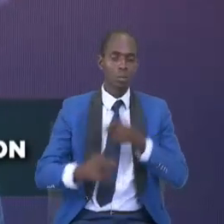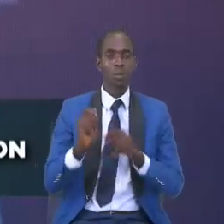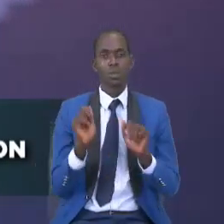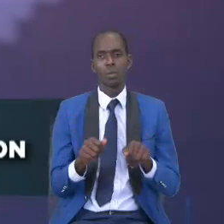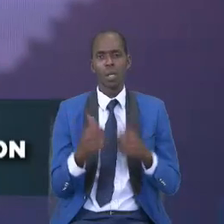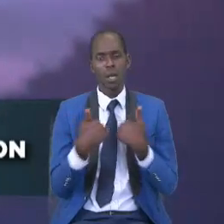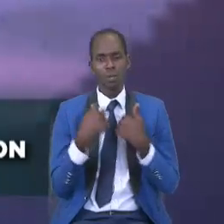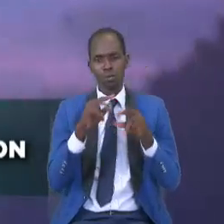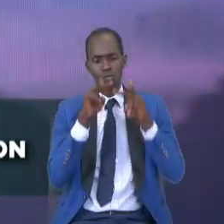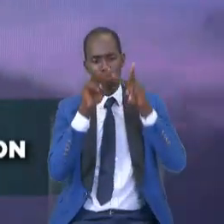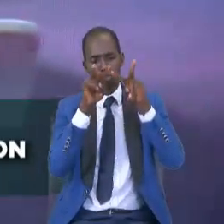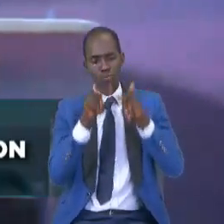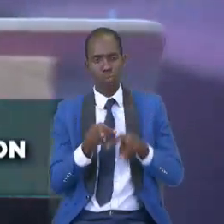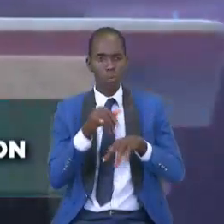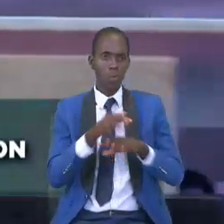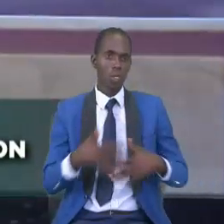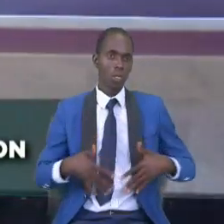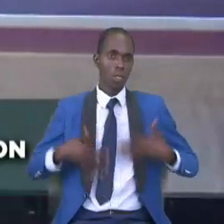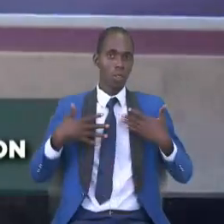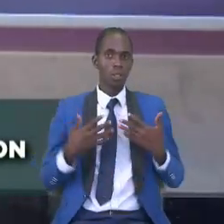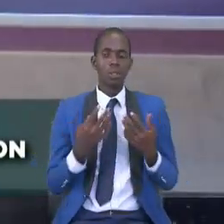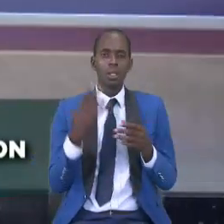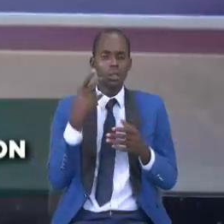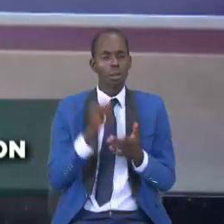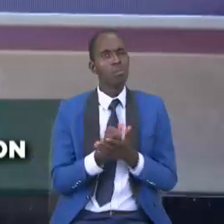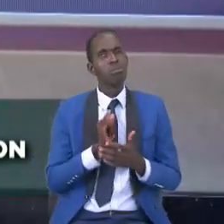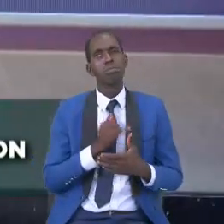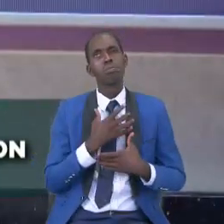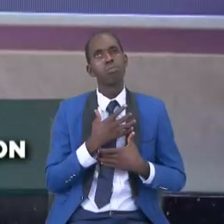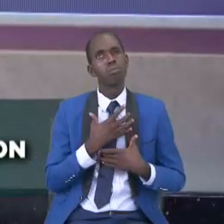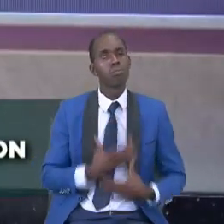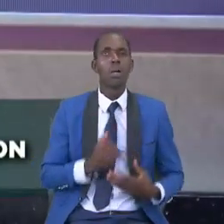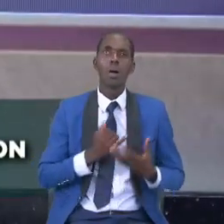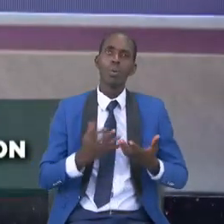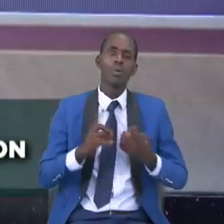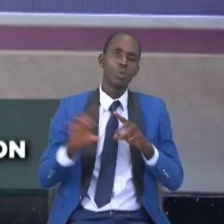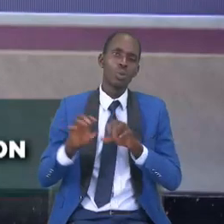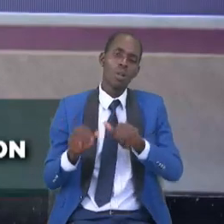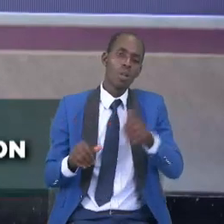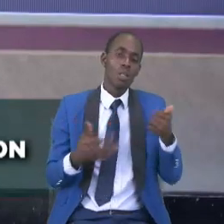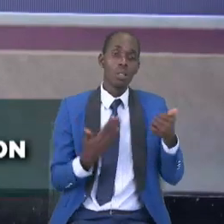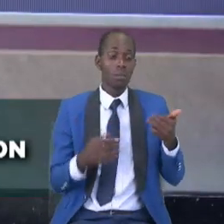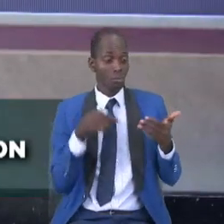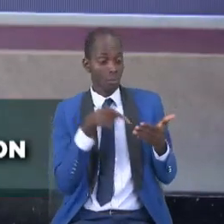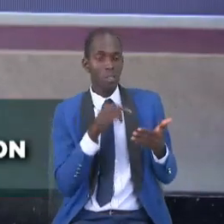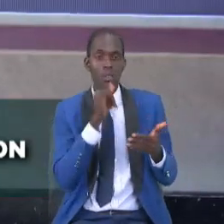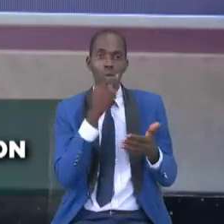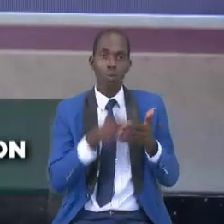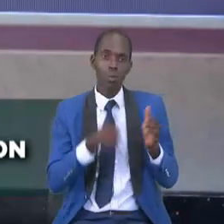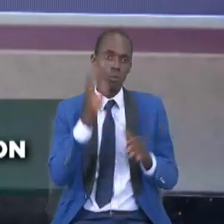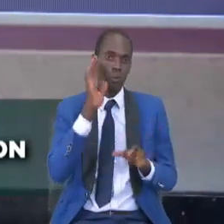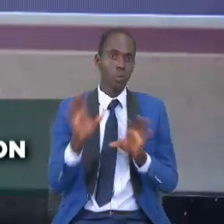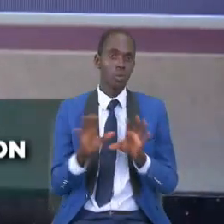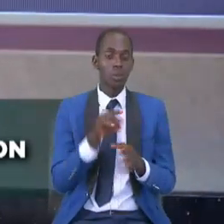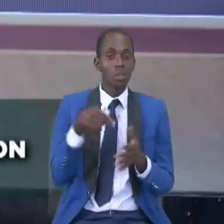at your life? You're doing something now. I wish I would do another thing. No, this is what to do. And this